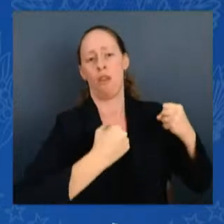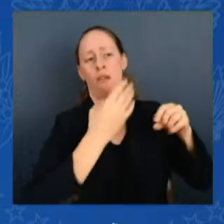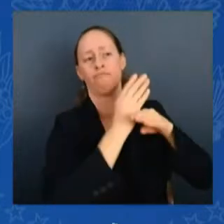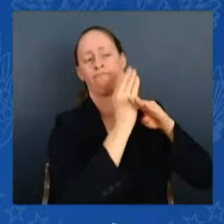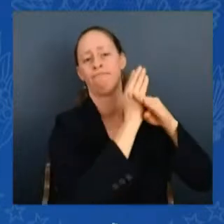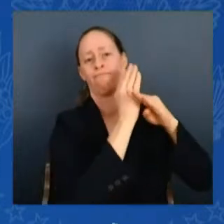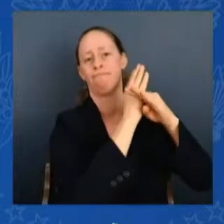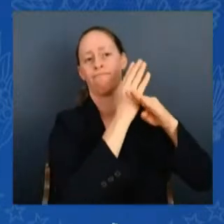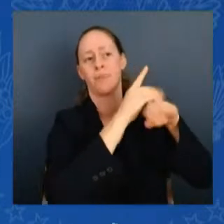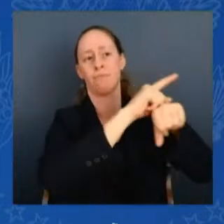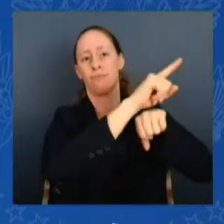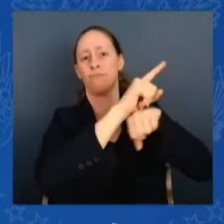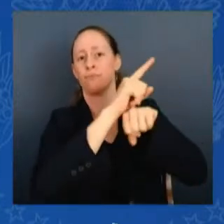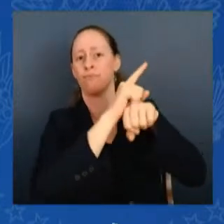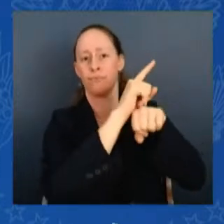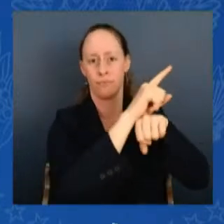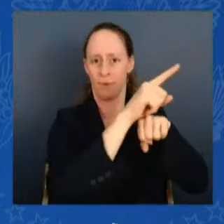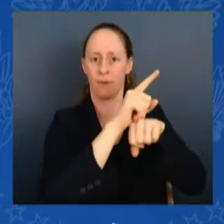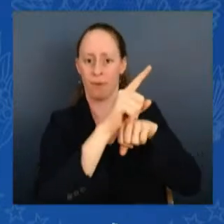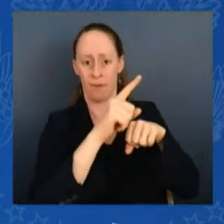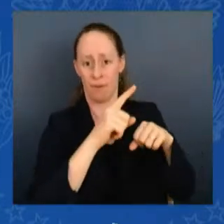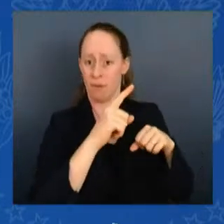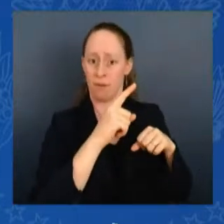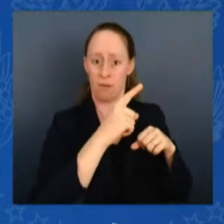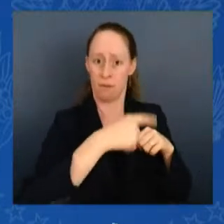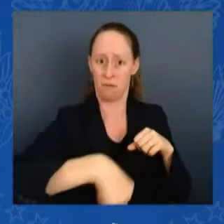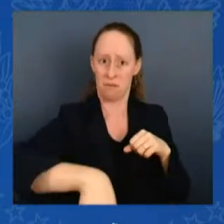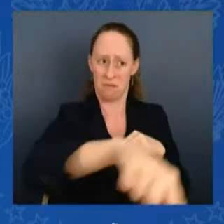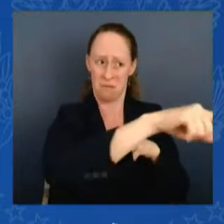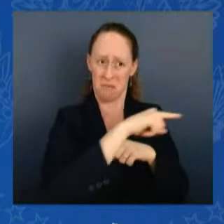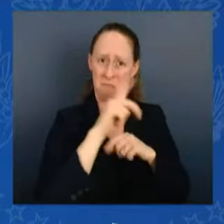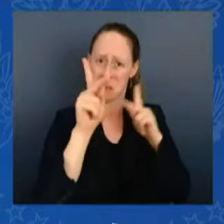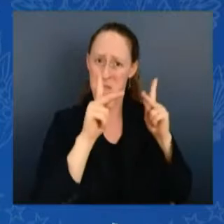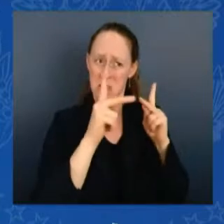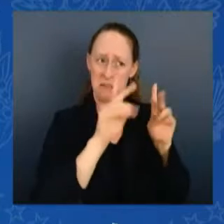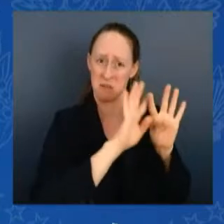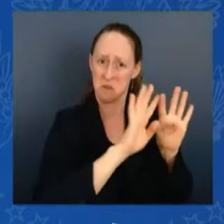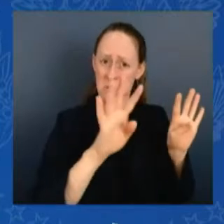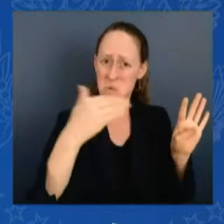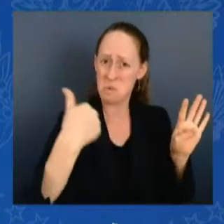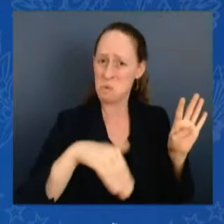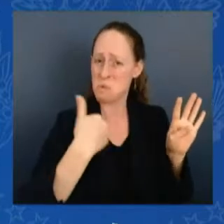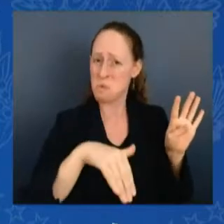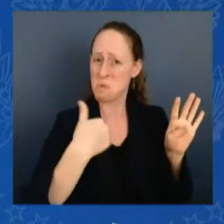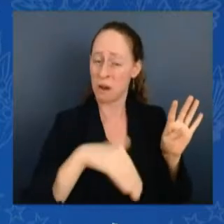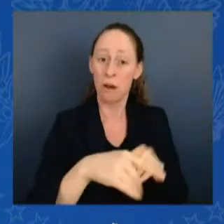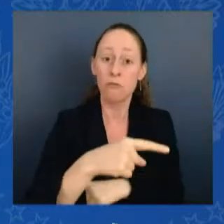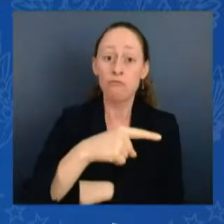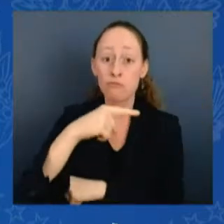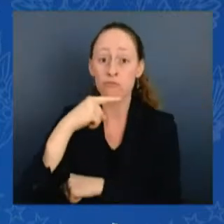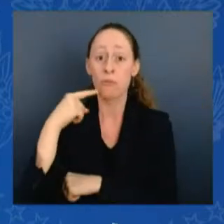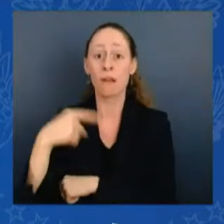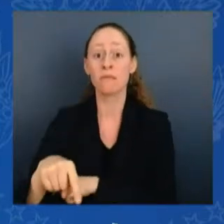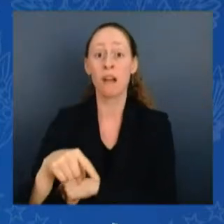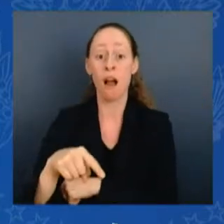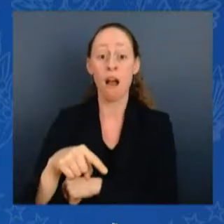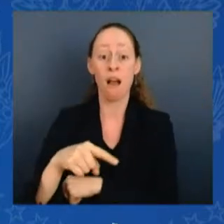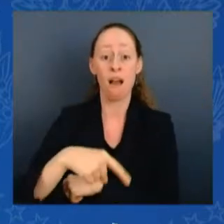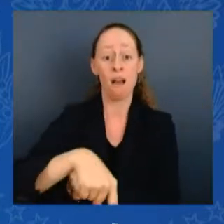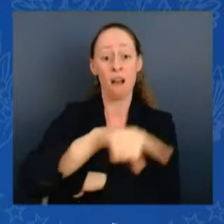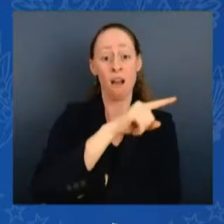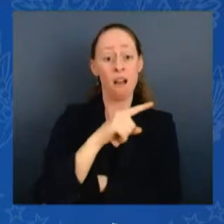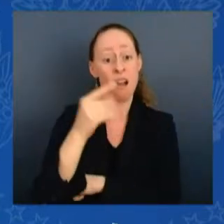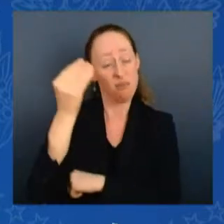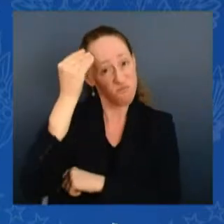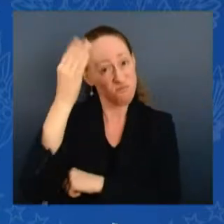lines. Make no mistake, Russia is failing in this war. More than 2 years into Putin's